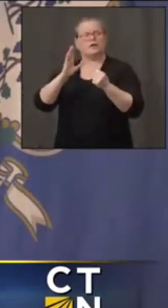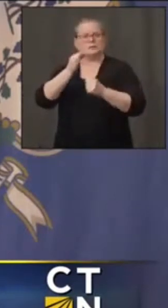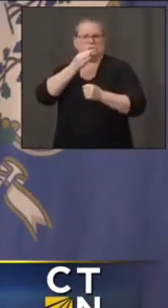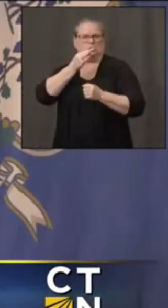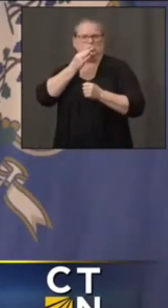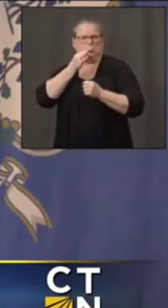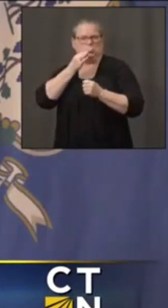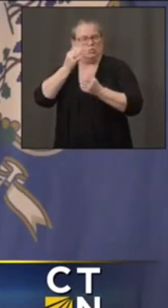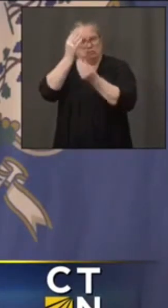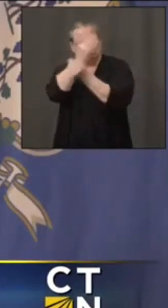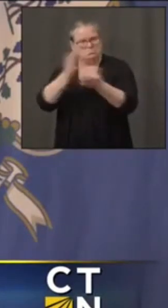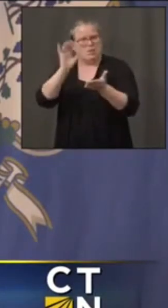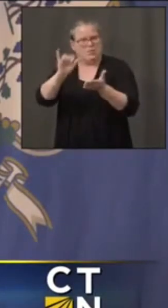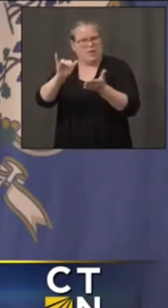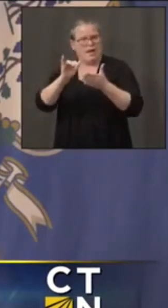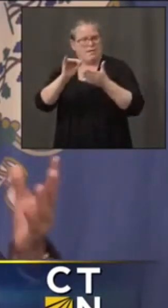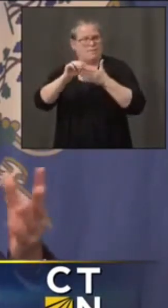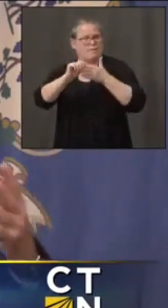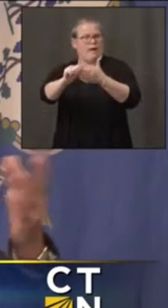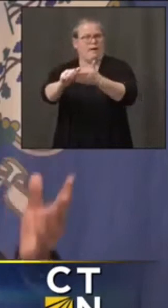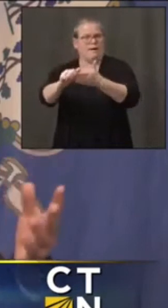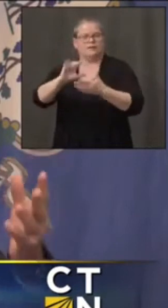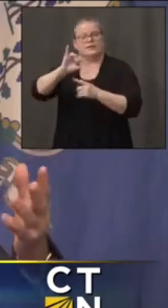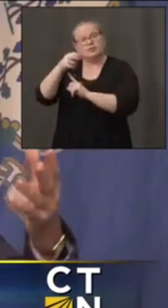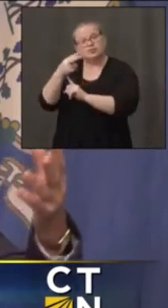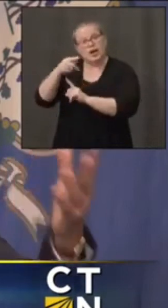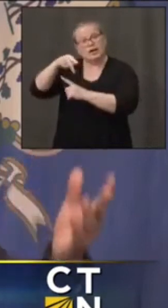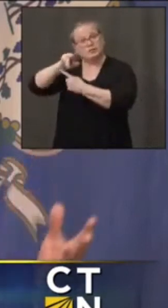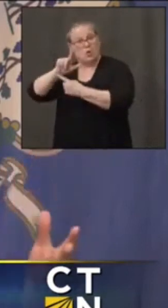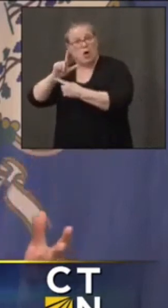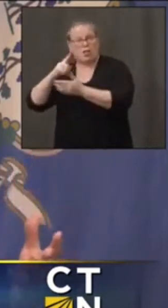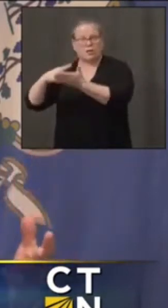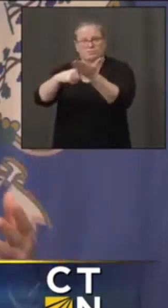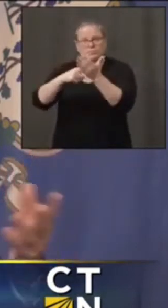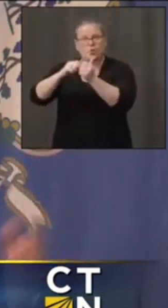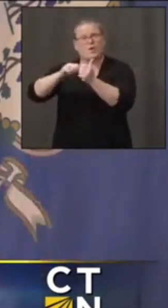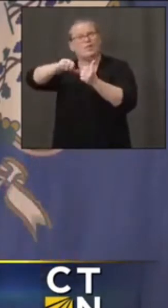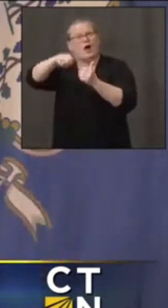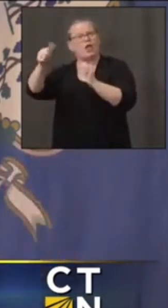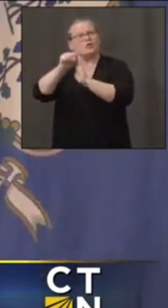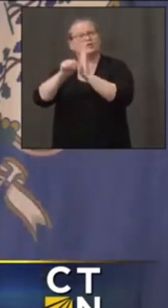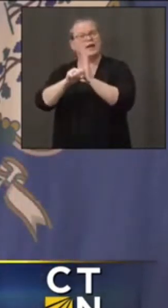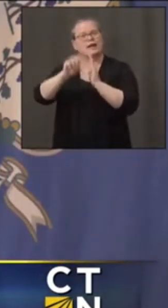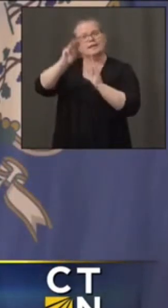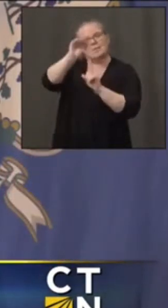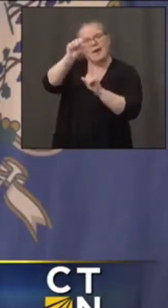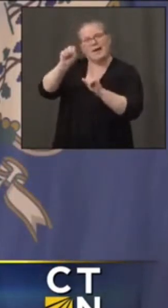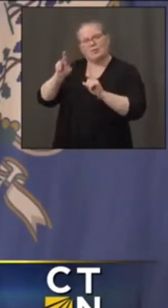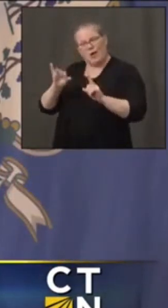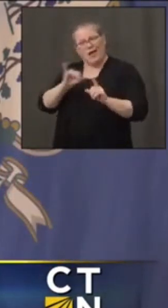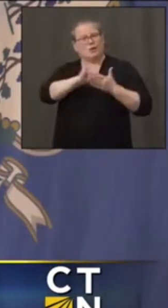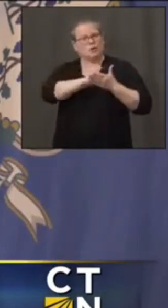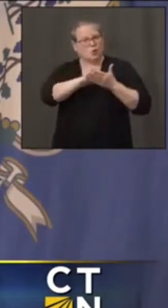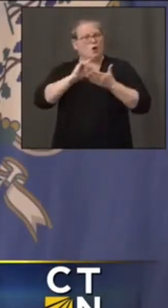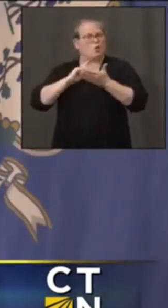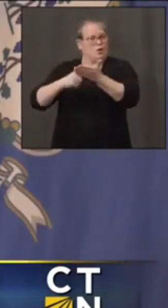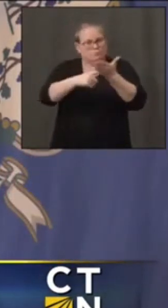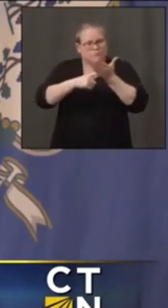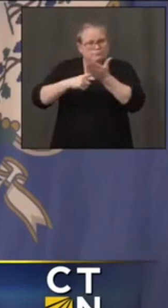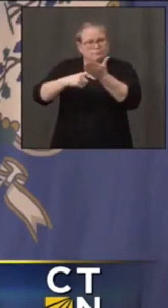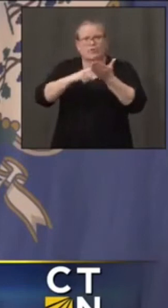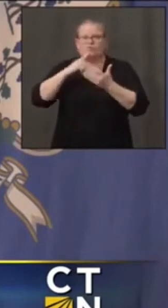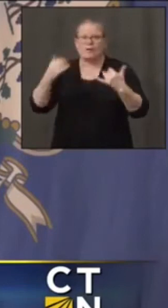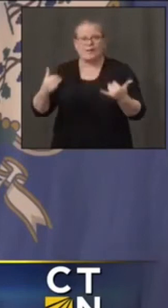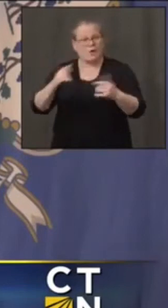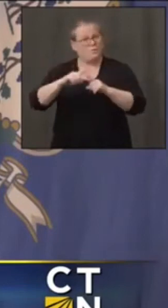right now. But, as a group, we're going to have tens of thousands of kids coming back from colleges all over the country. Some of